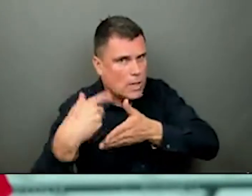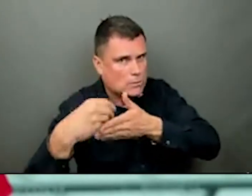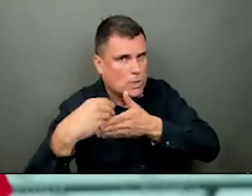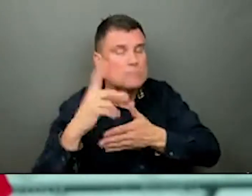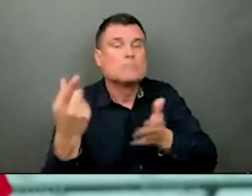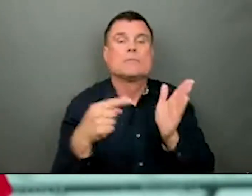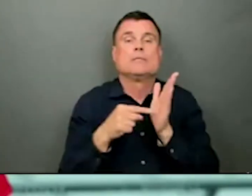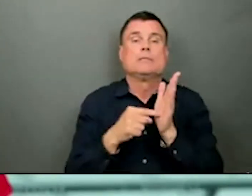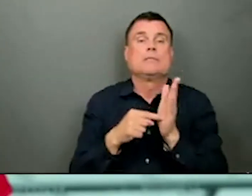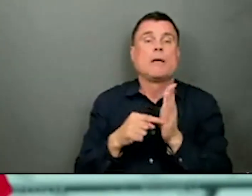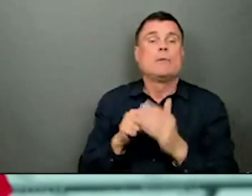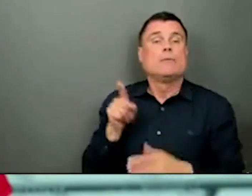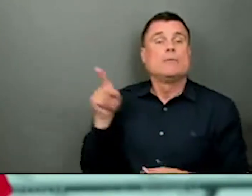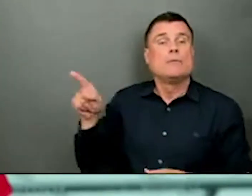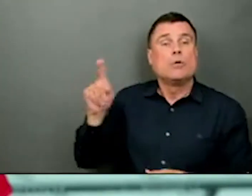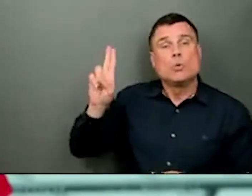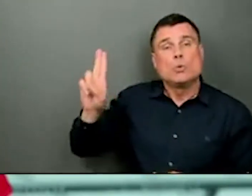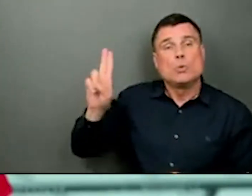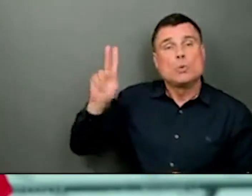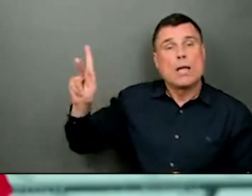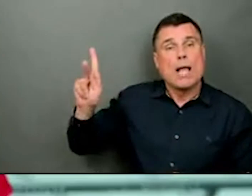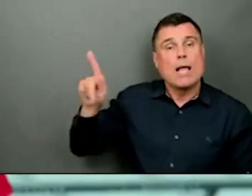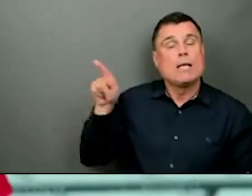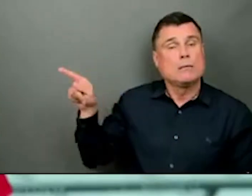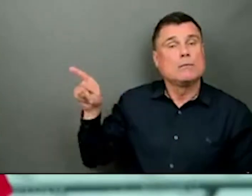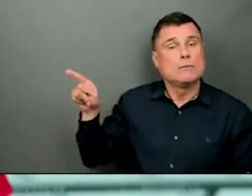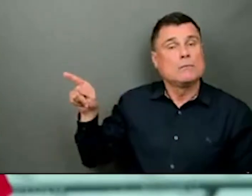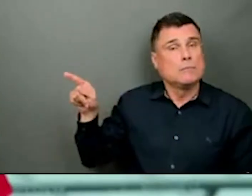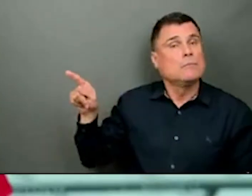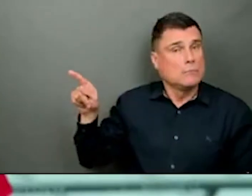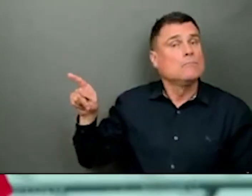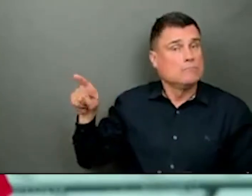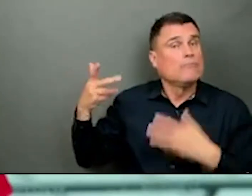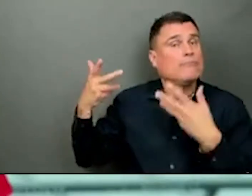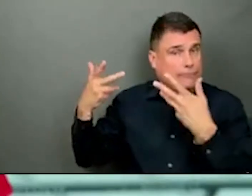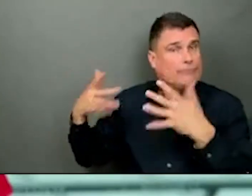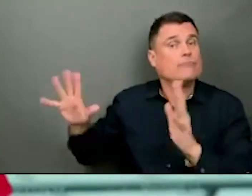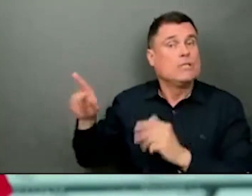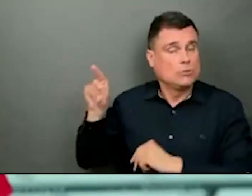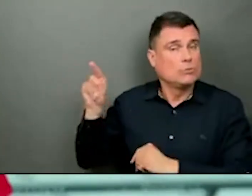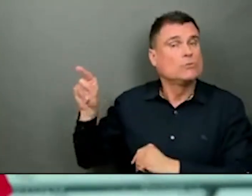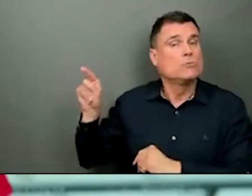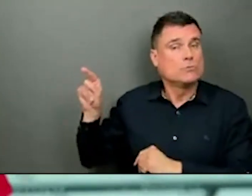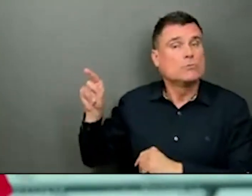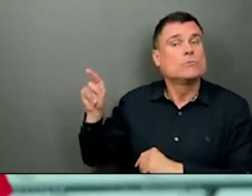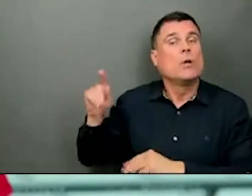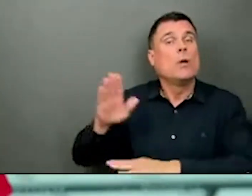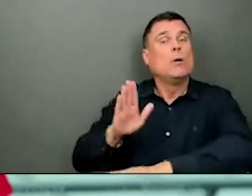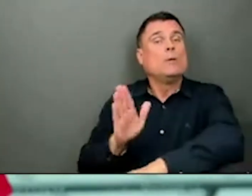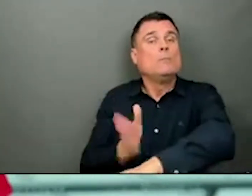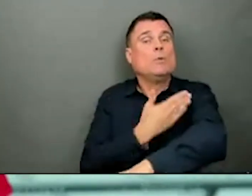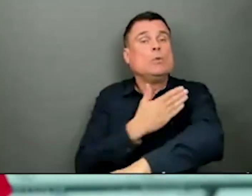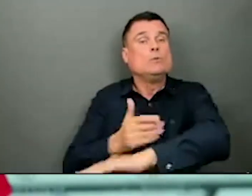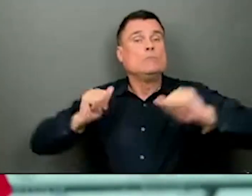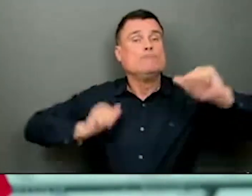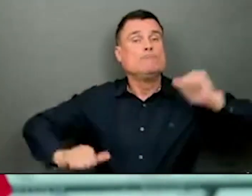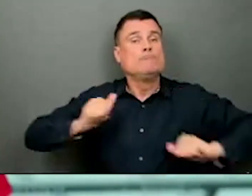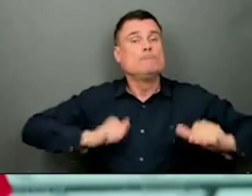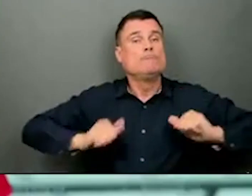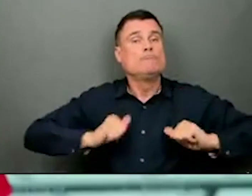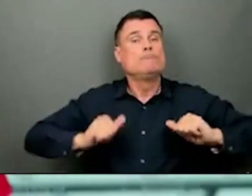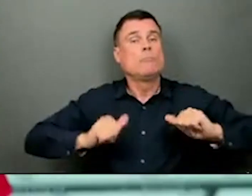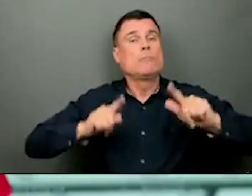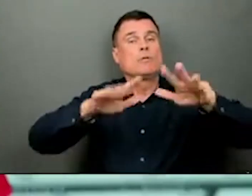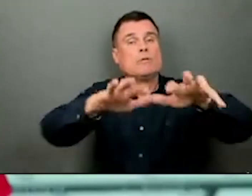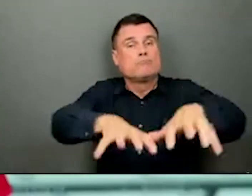they've had some a concert where people were monitored before and after to see what are the riskiest situations and